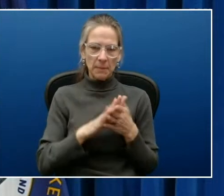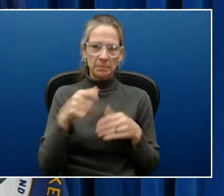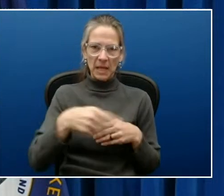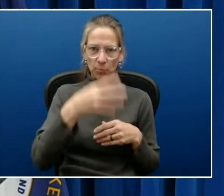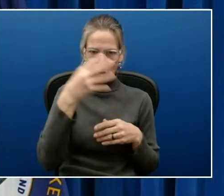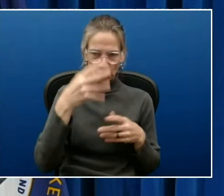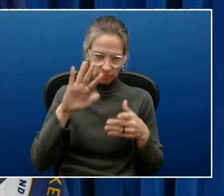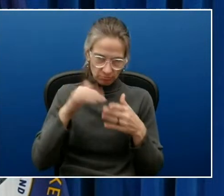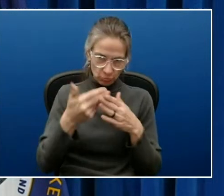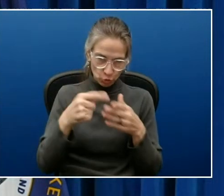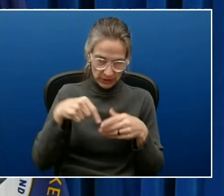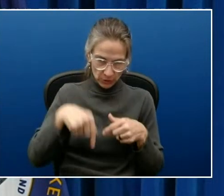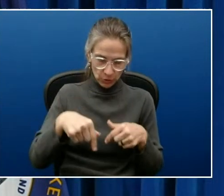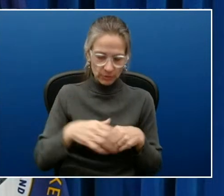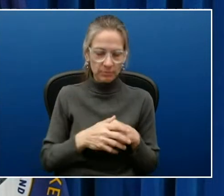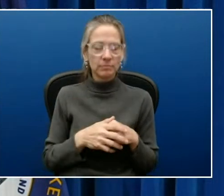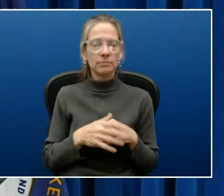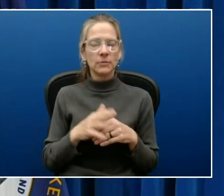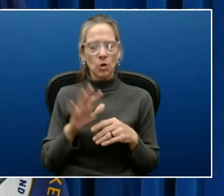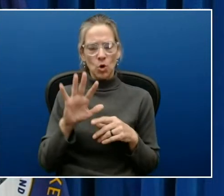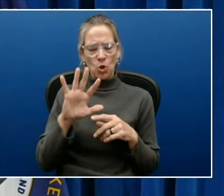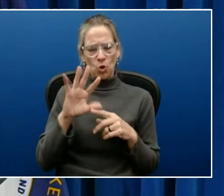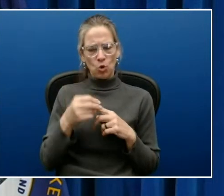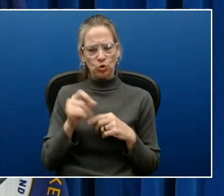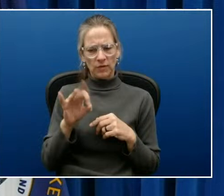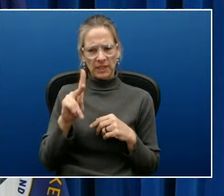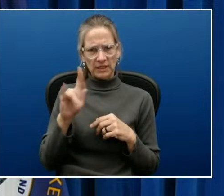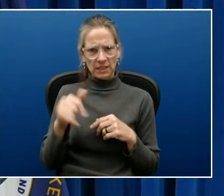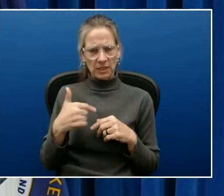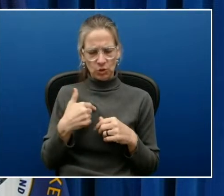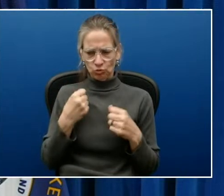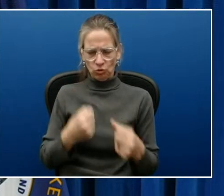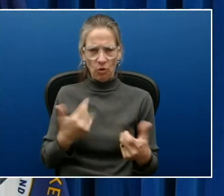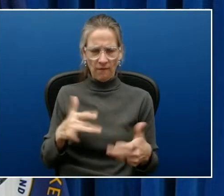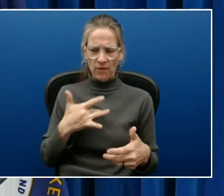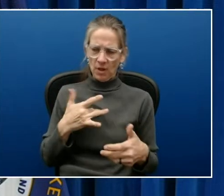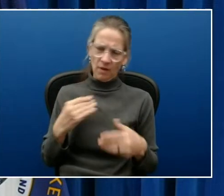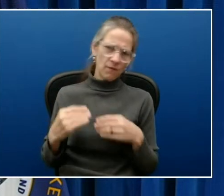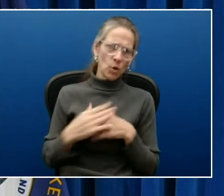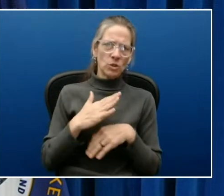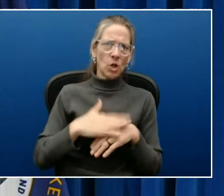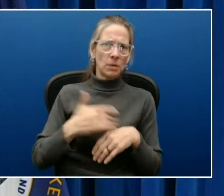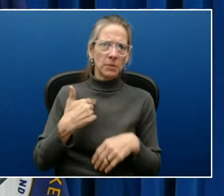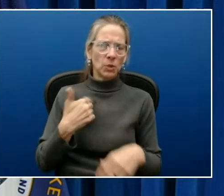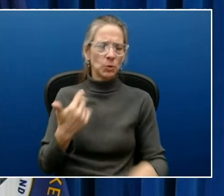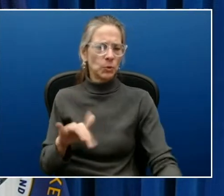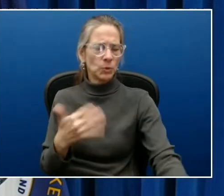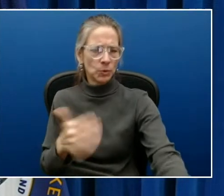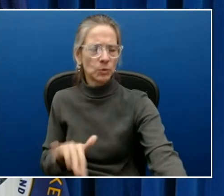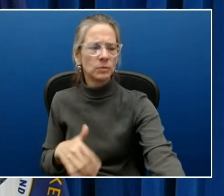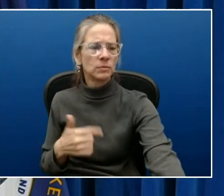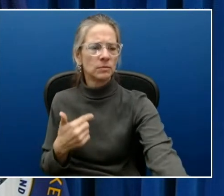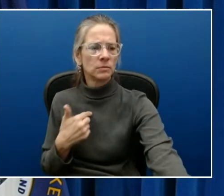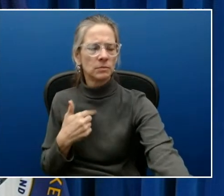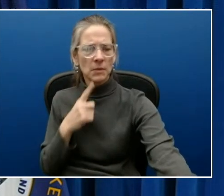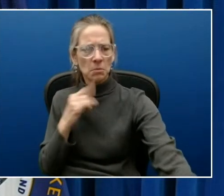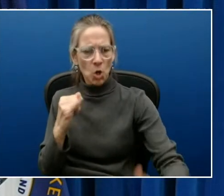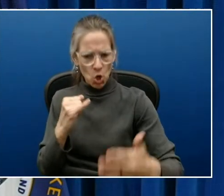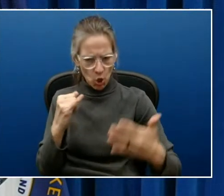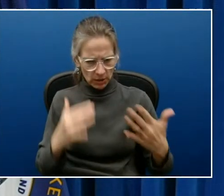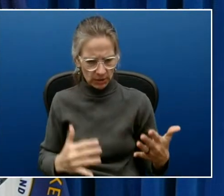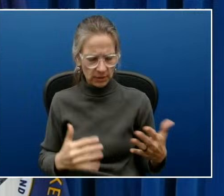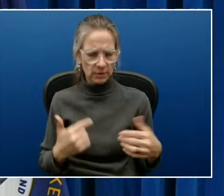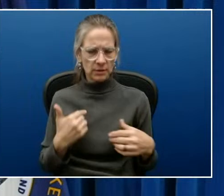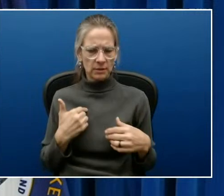work. The culture of Kentucky had a strong influence on me. I am an artist who is constantly